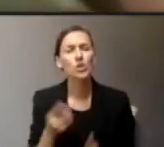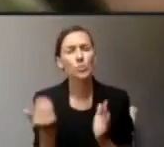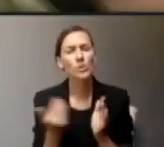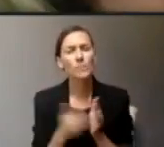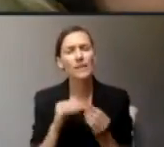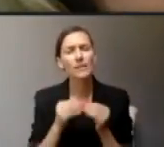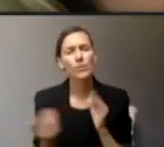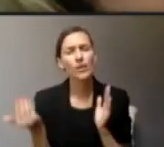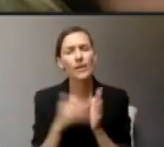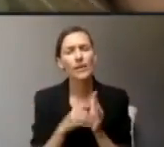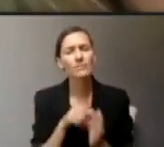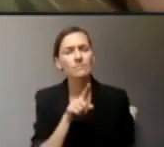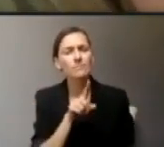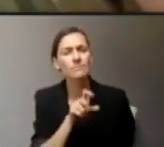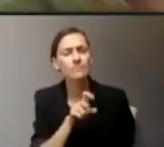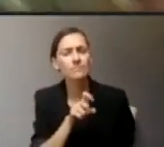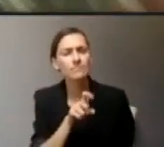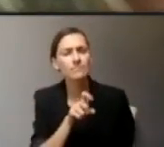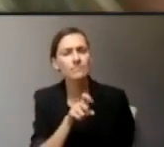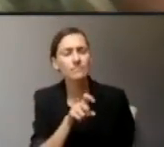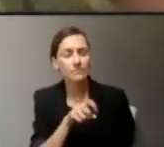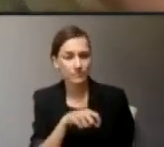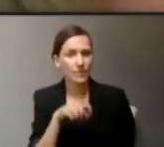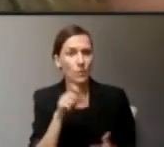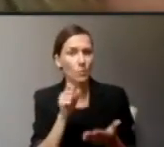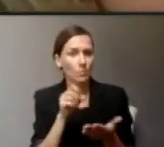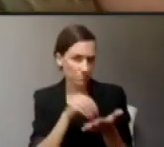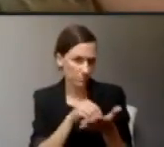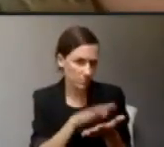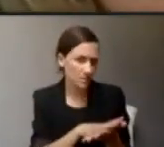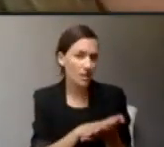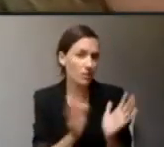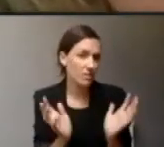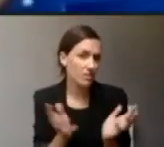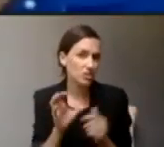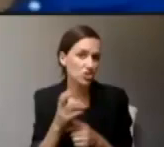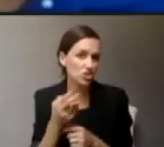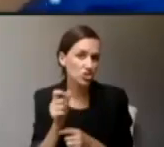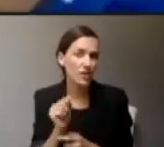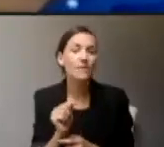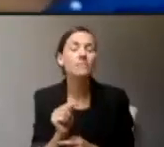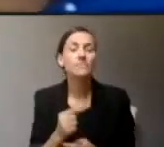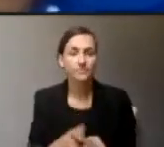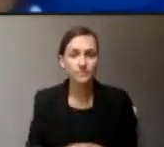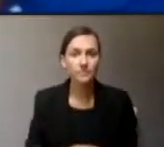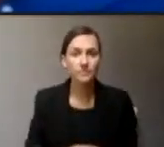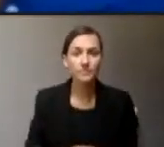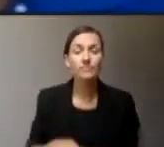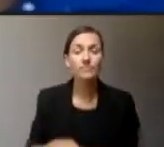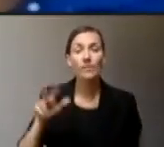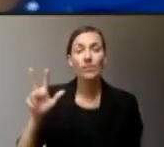more time, Sherlonda, so that we can take it down and put it in the chat? Sure, I'll also put it. It's